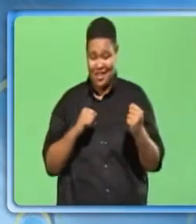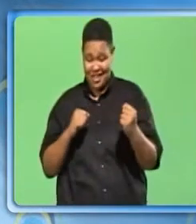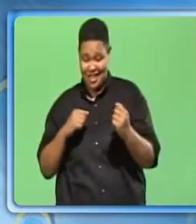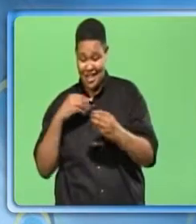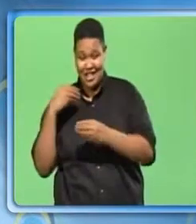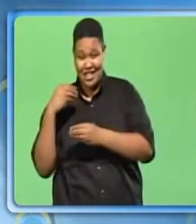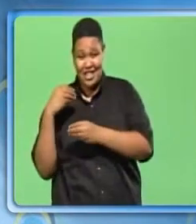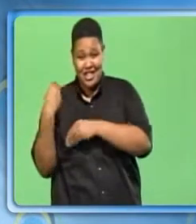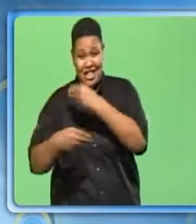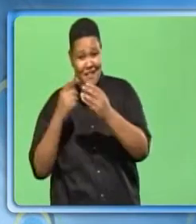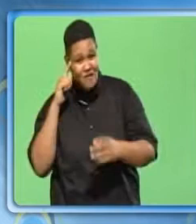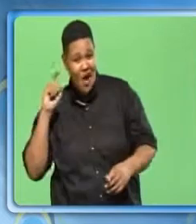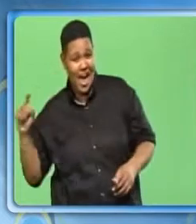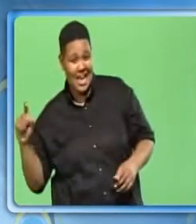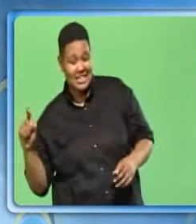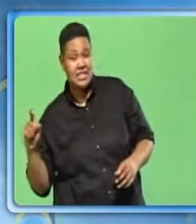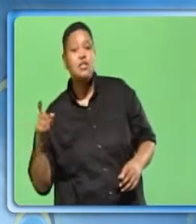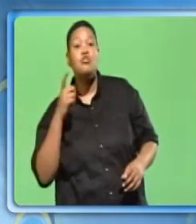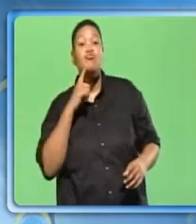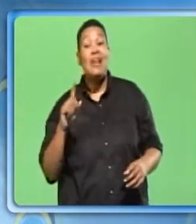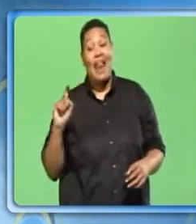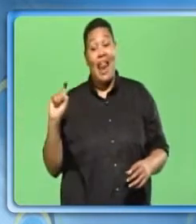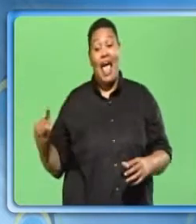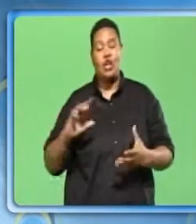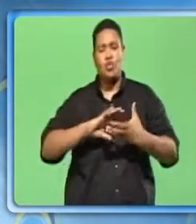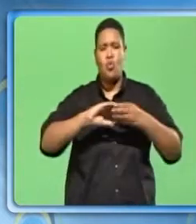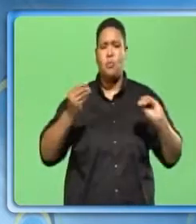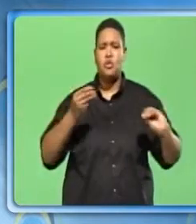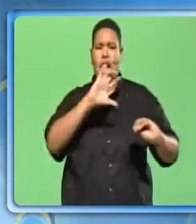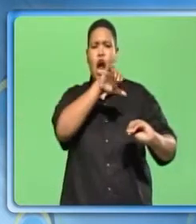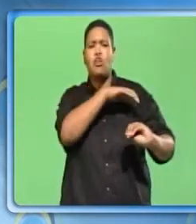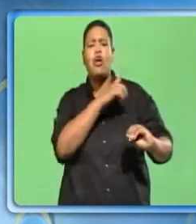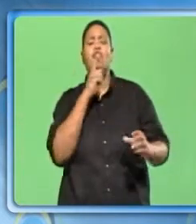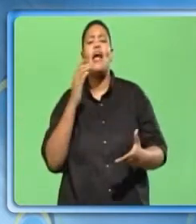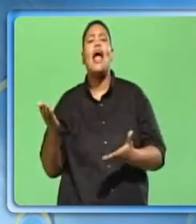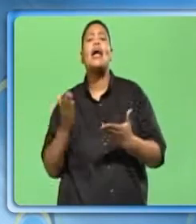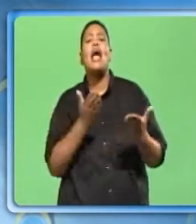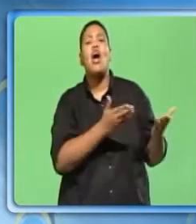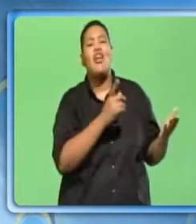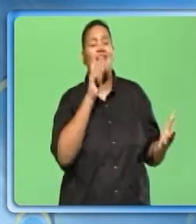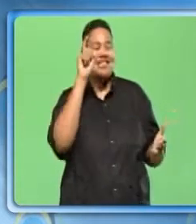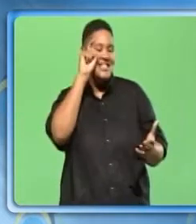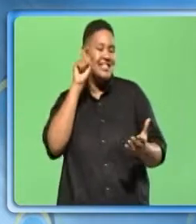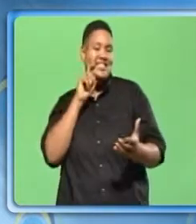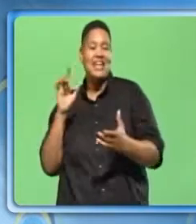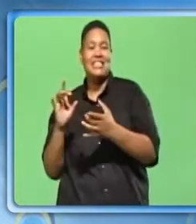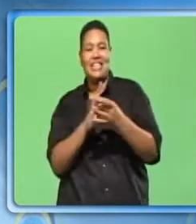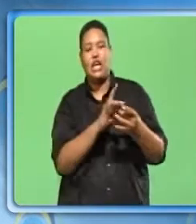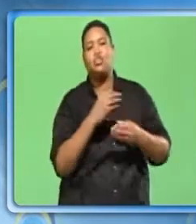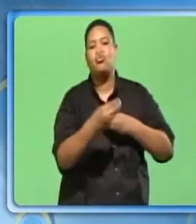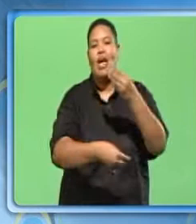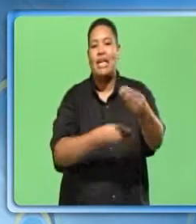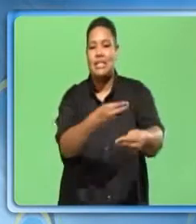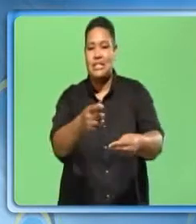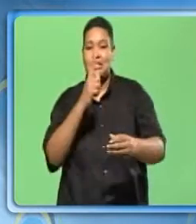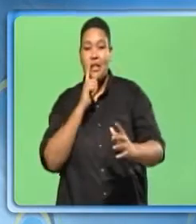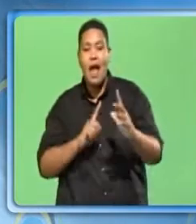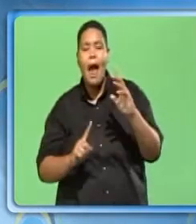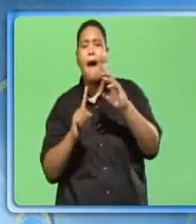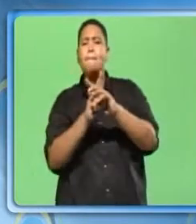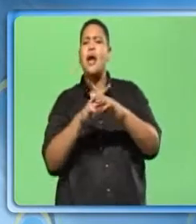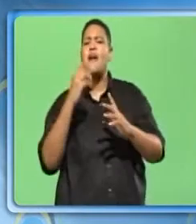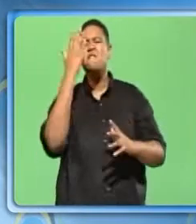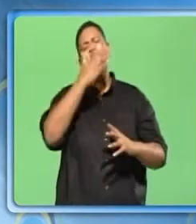for a characteristic carried on the X chromosome, are carriers of sex-linked traits. They appear